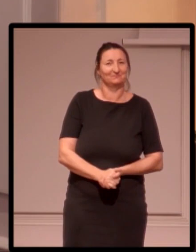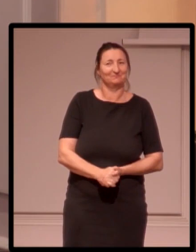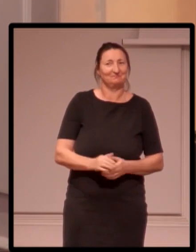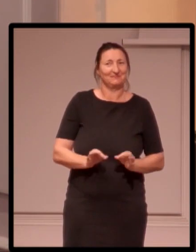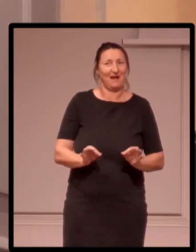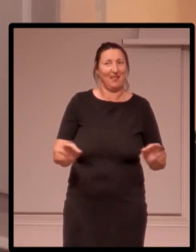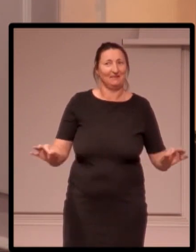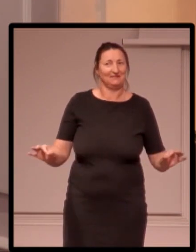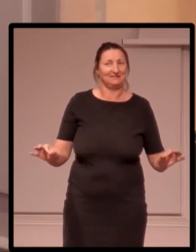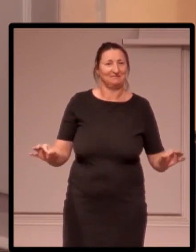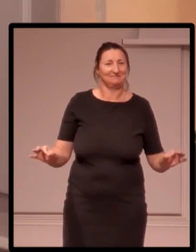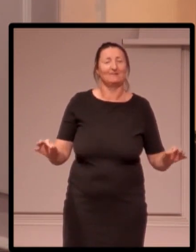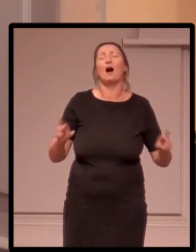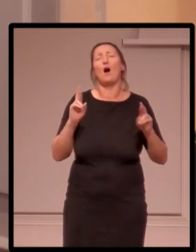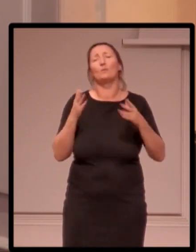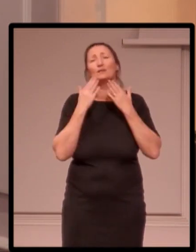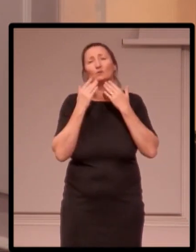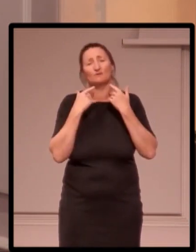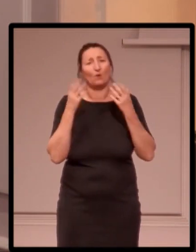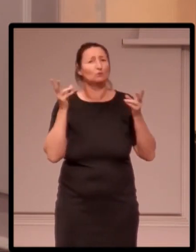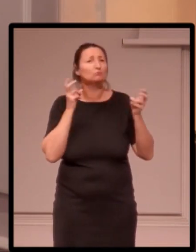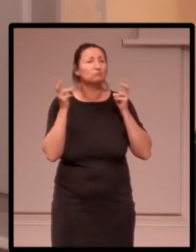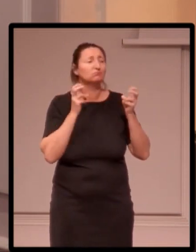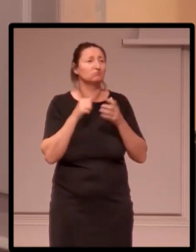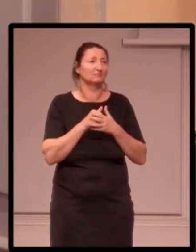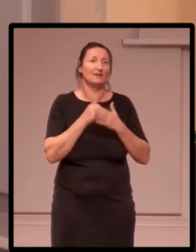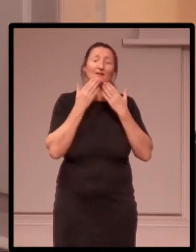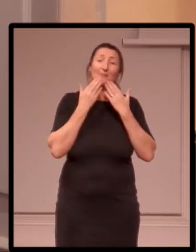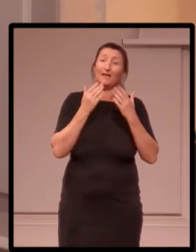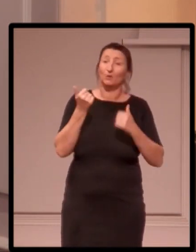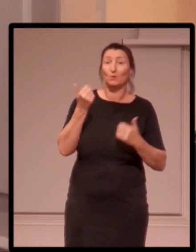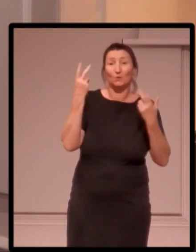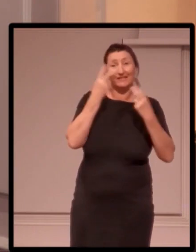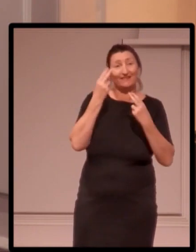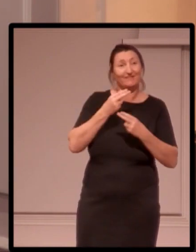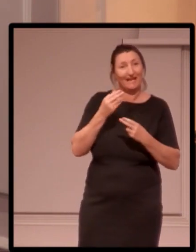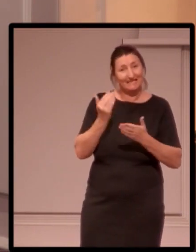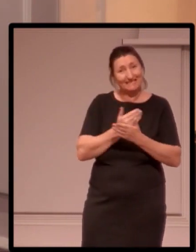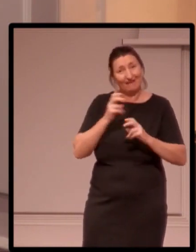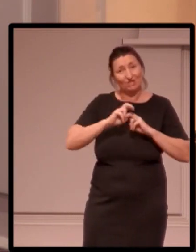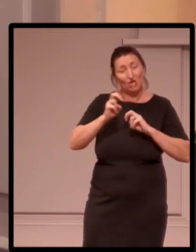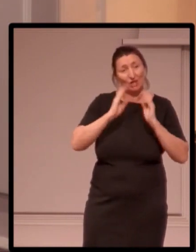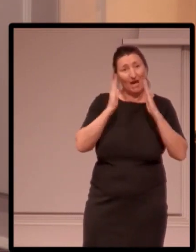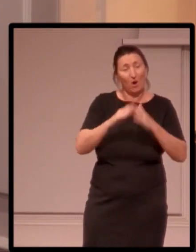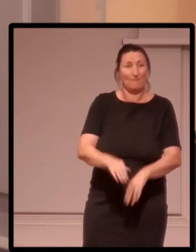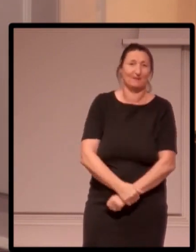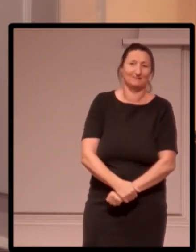No. Well, I hope it's been useful to you all. Thank you so much. And good evening. Have a safe journey home.